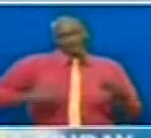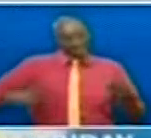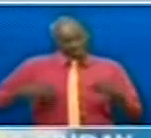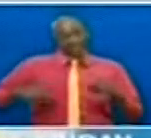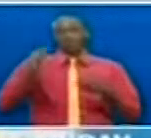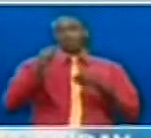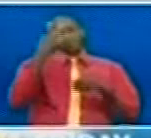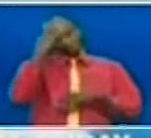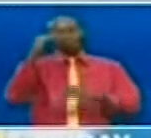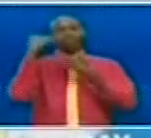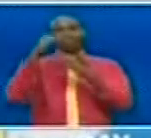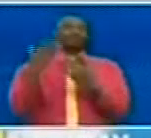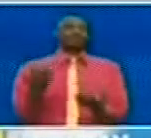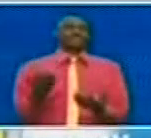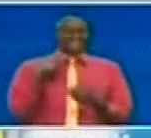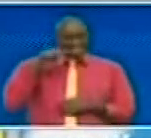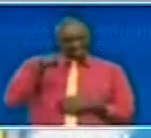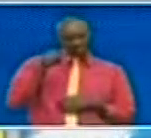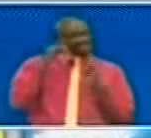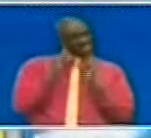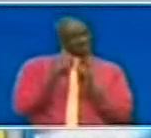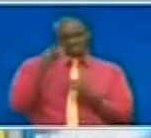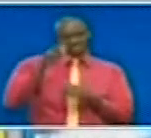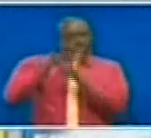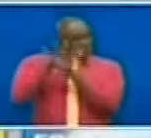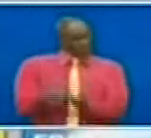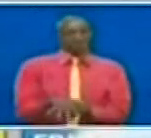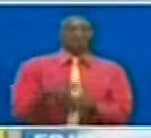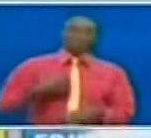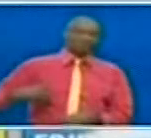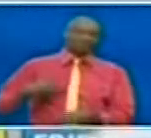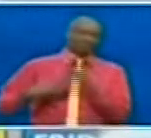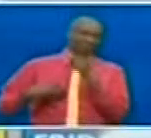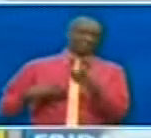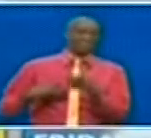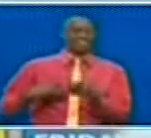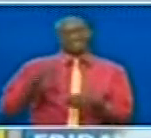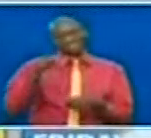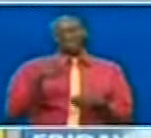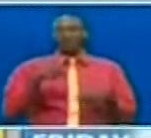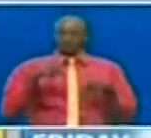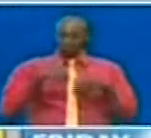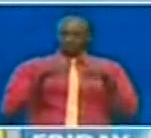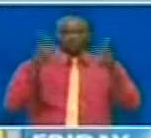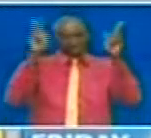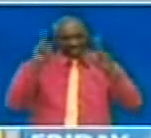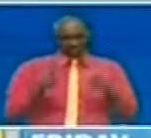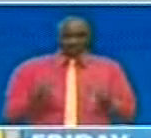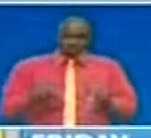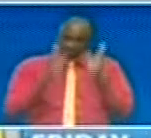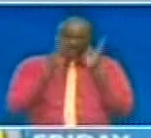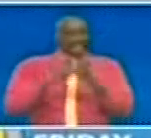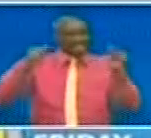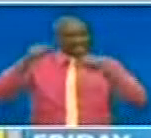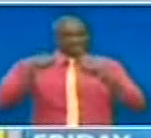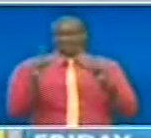country. The judge found the new regulation discriminative in nature and inconsistent with the international instruments and treaties